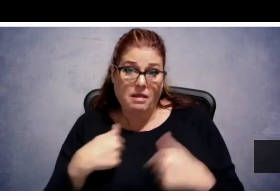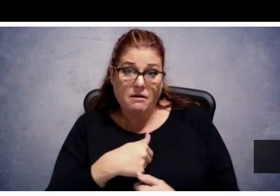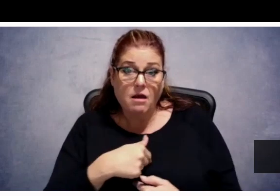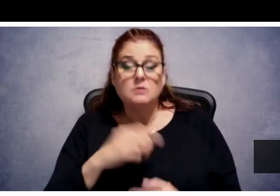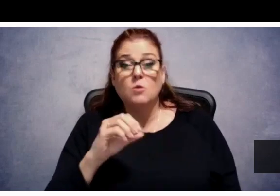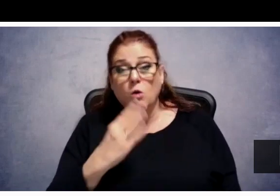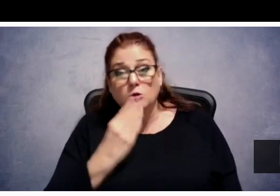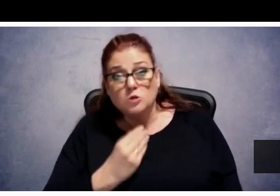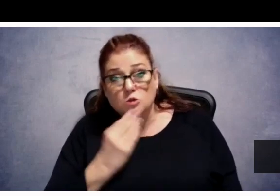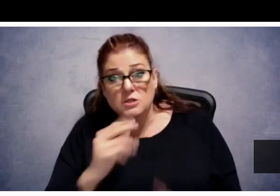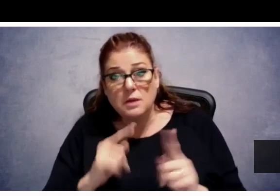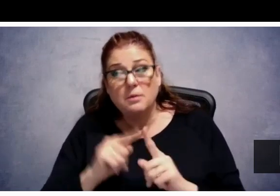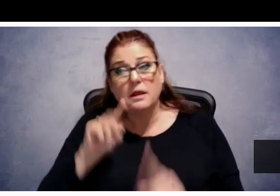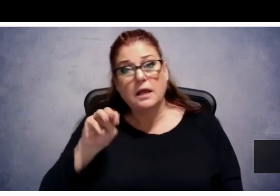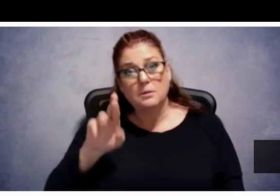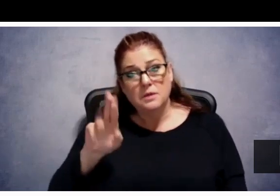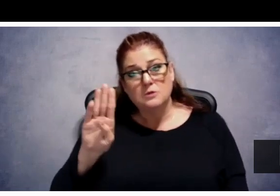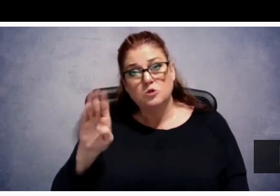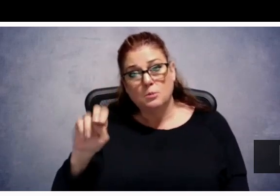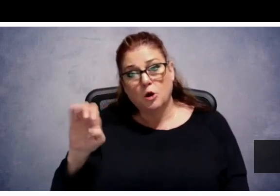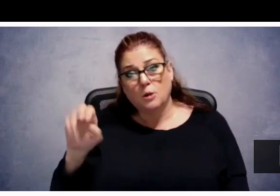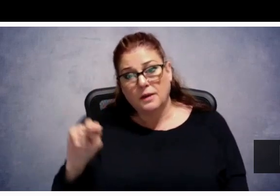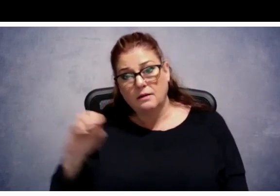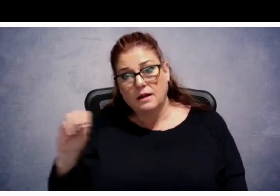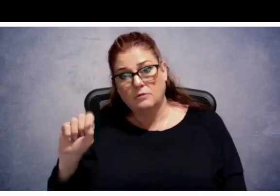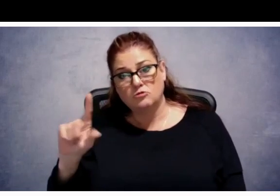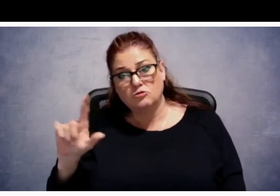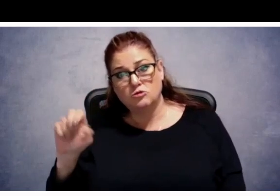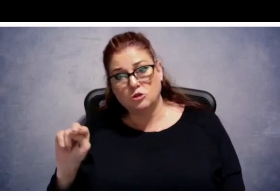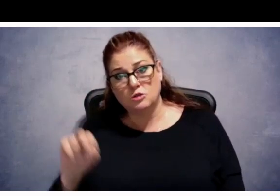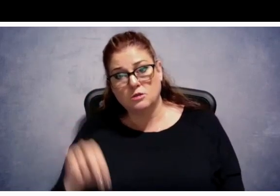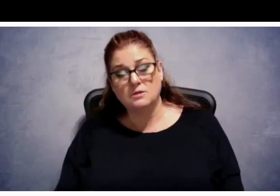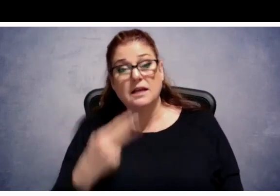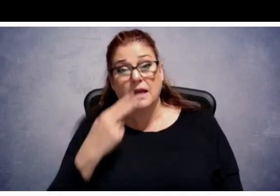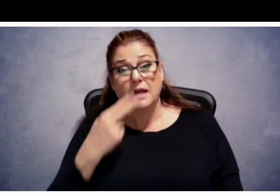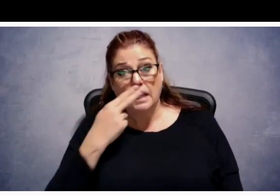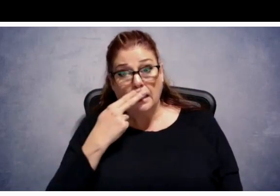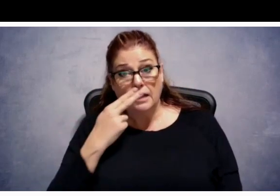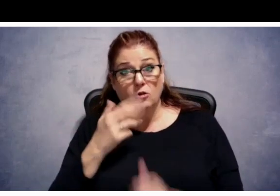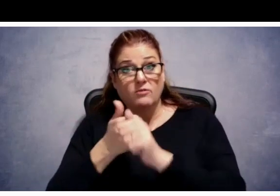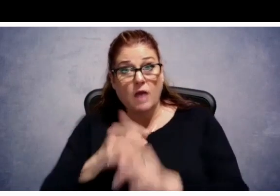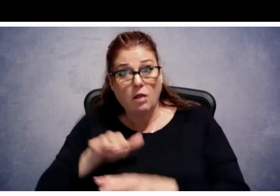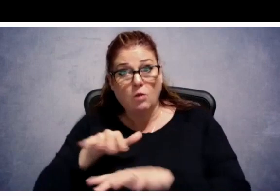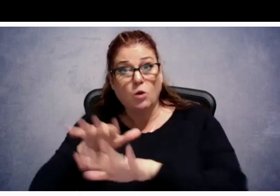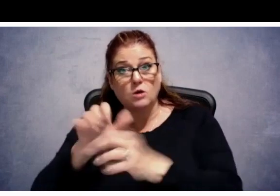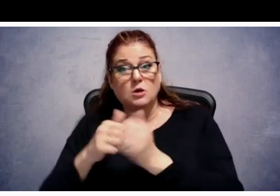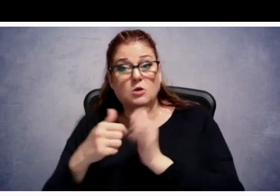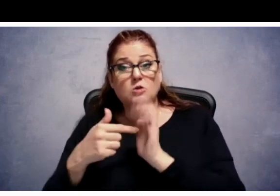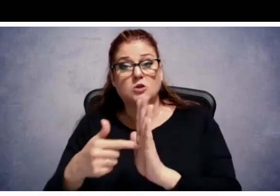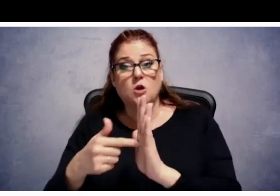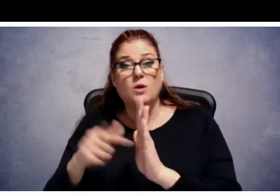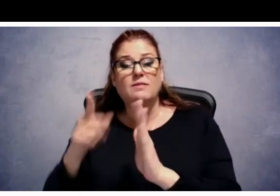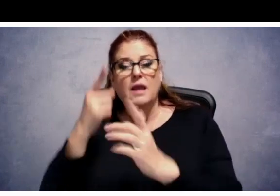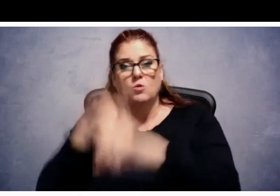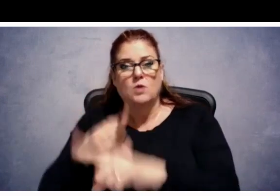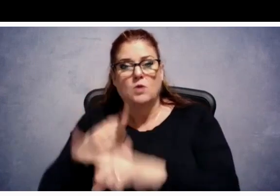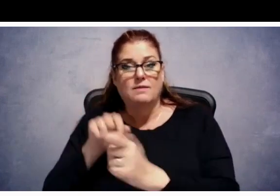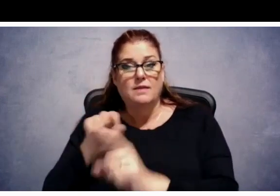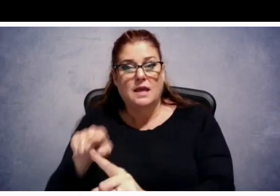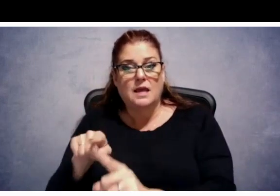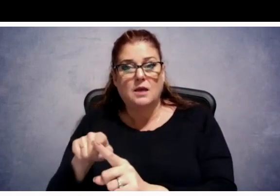Jewish people like Mr. Berman and Mr. Stern. Hitler's followers are showing they agree with him